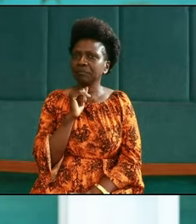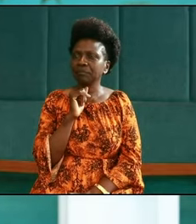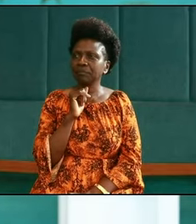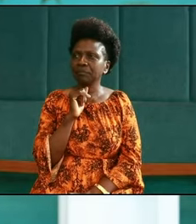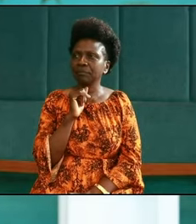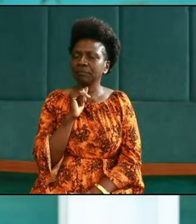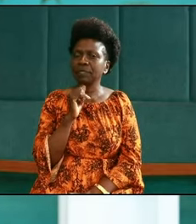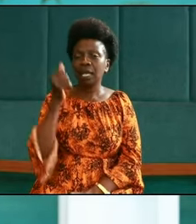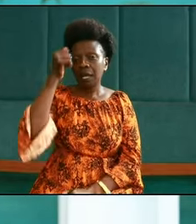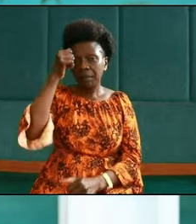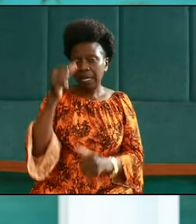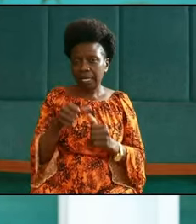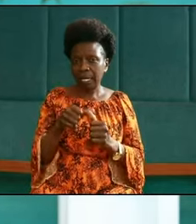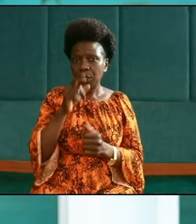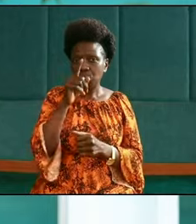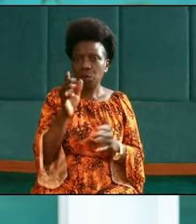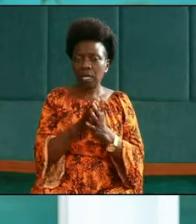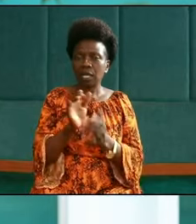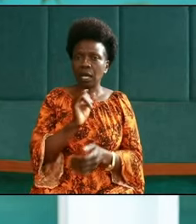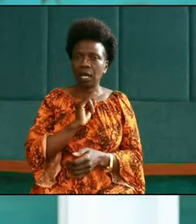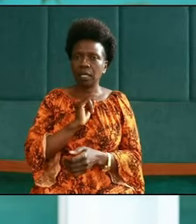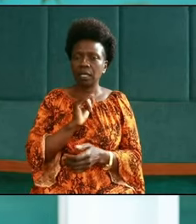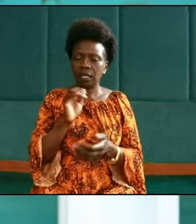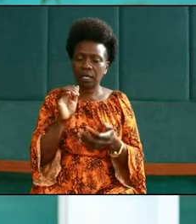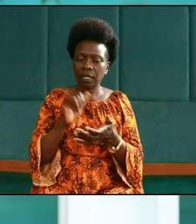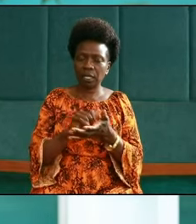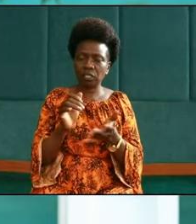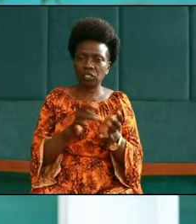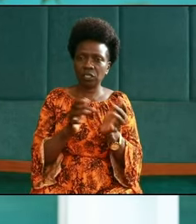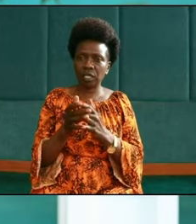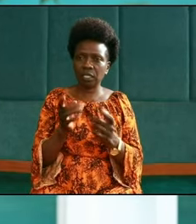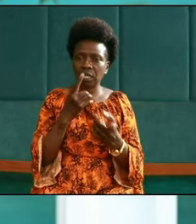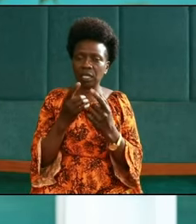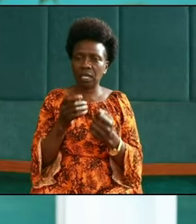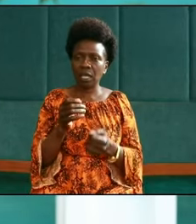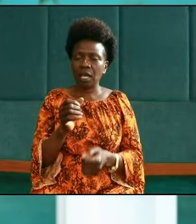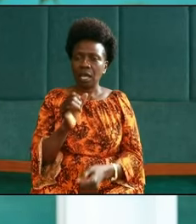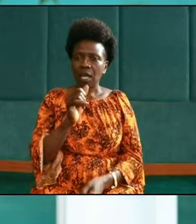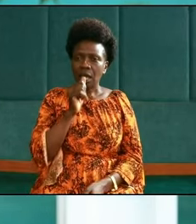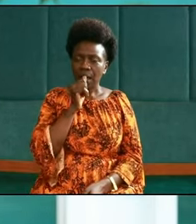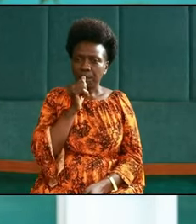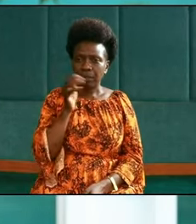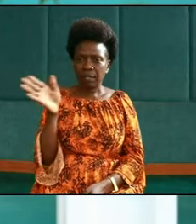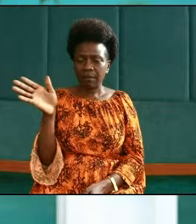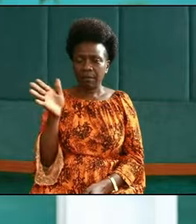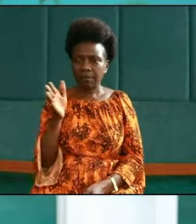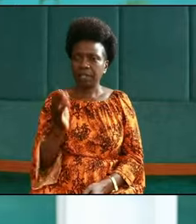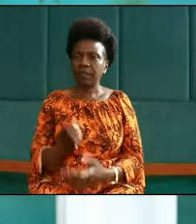reminding you and I that Jesus said, "I am the vine and you are the